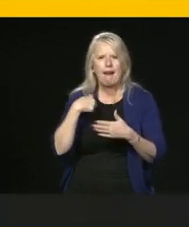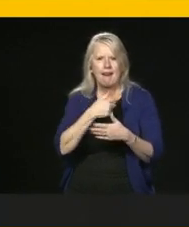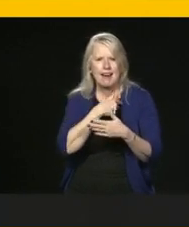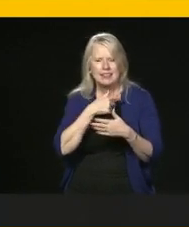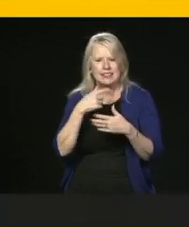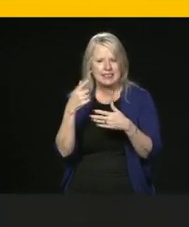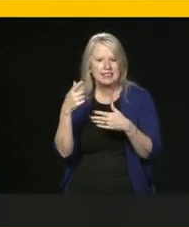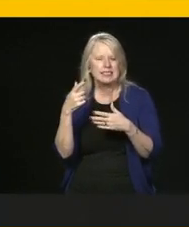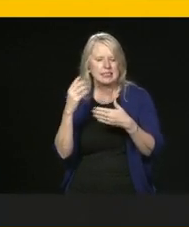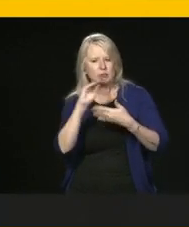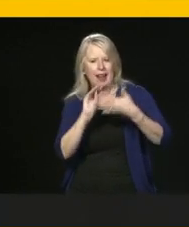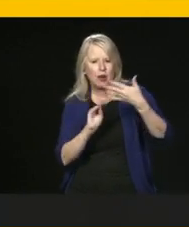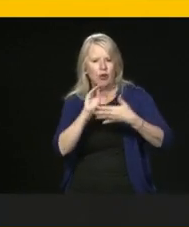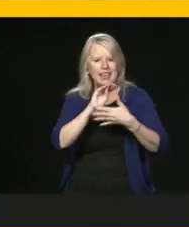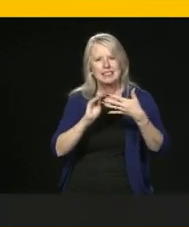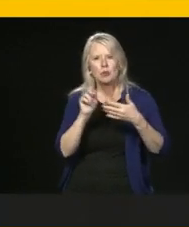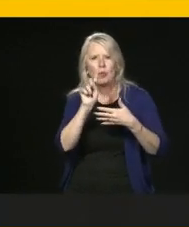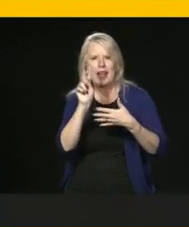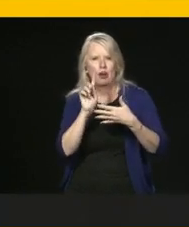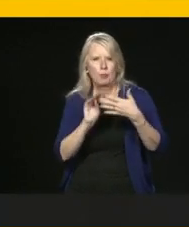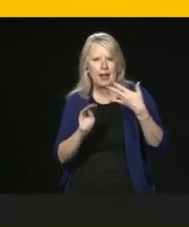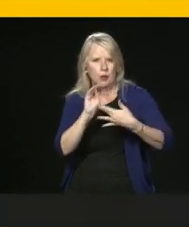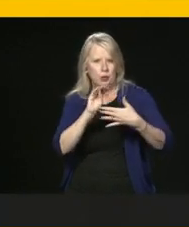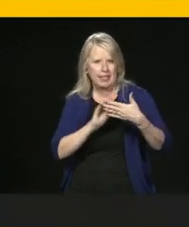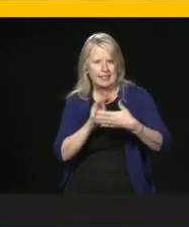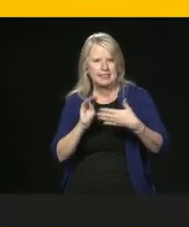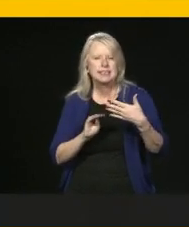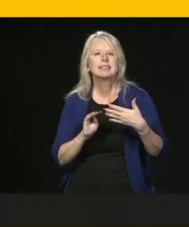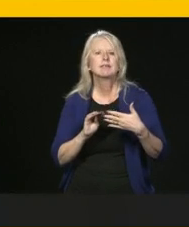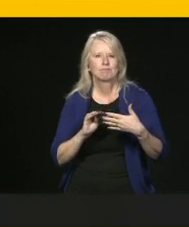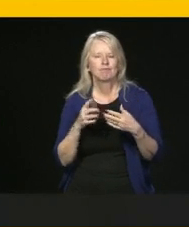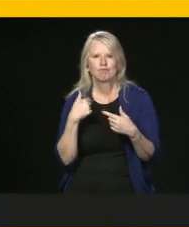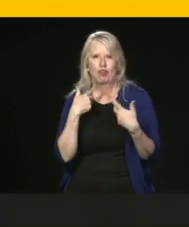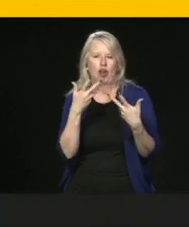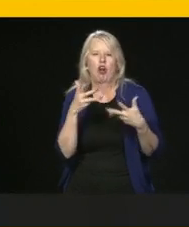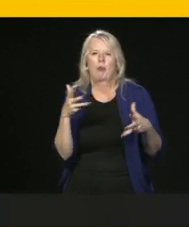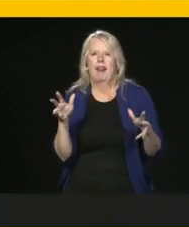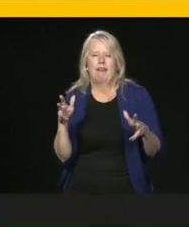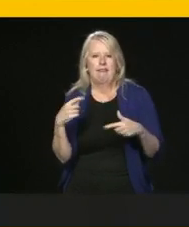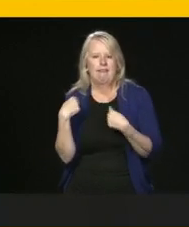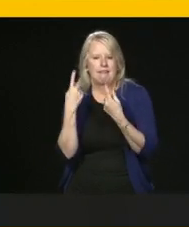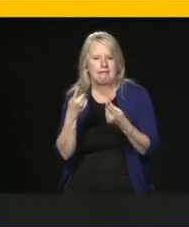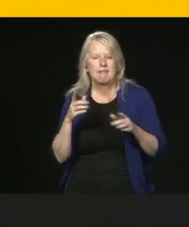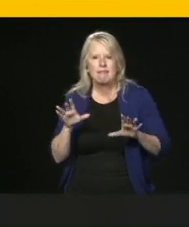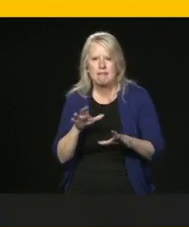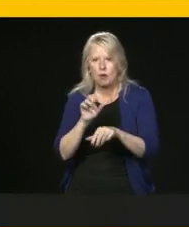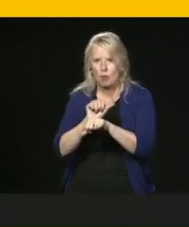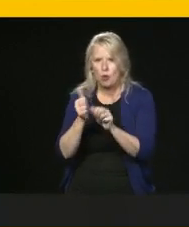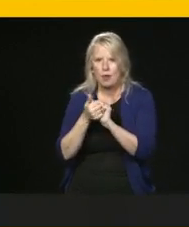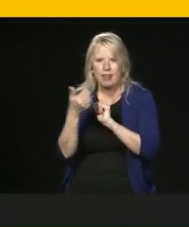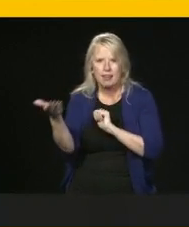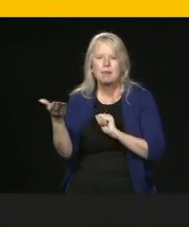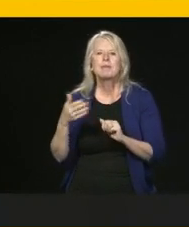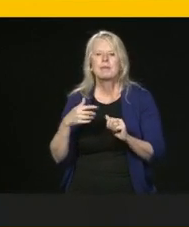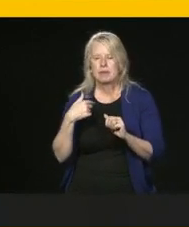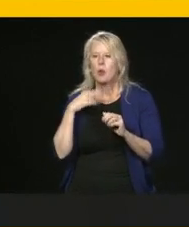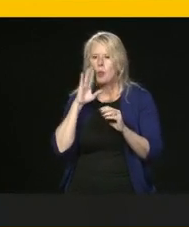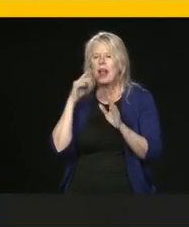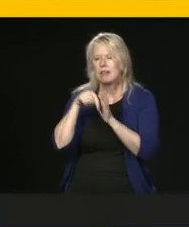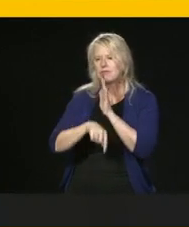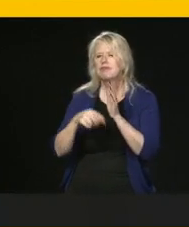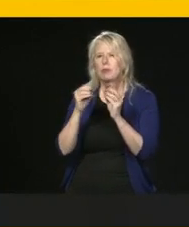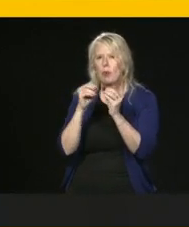priorities, and we are already doing that. And we will have further conversation with the provinces also to see how we can